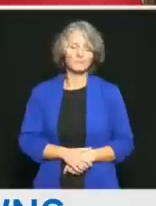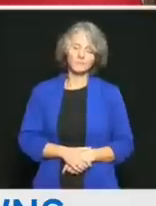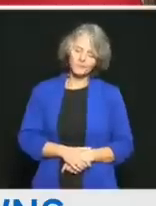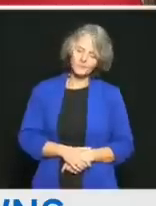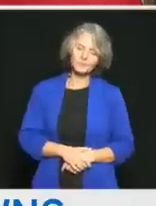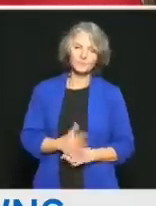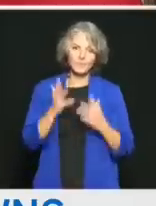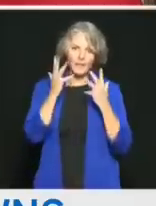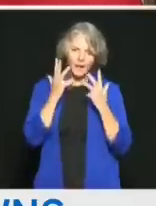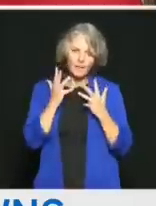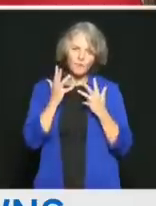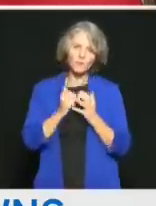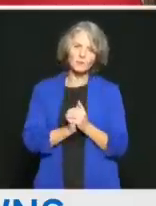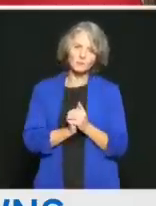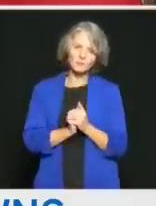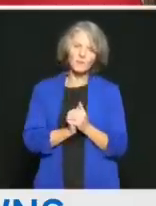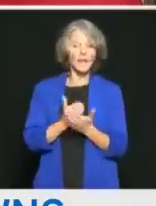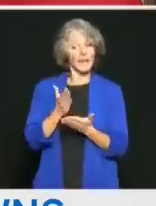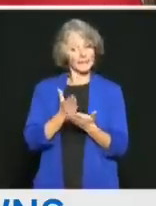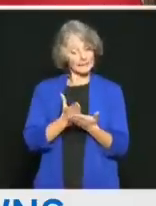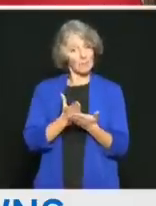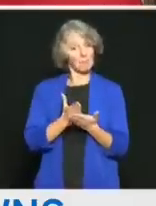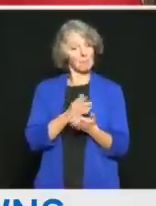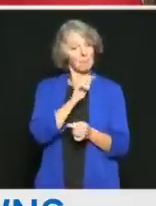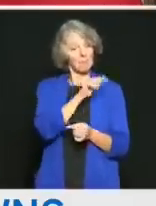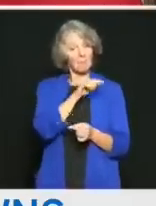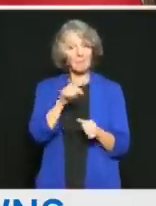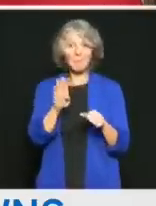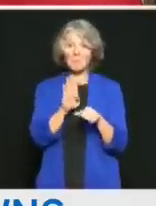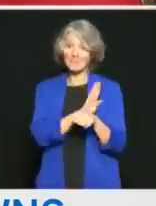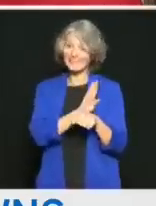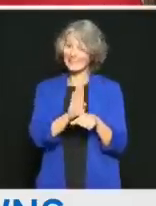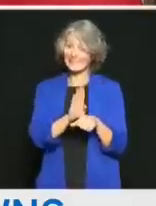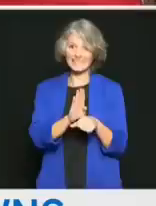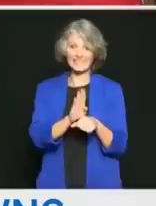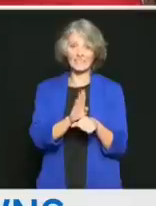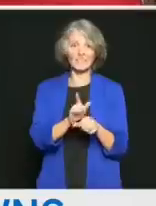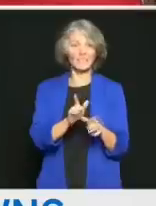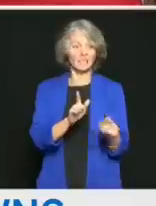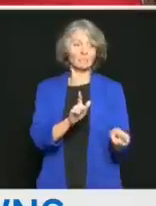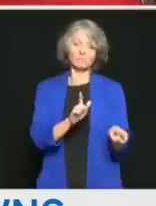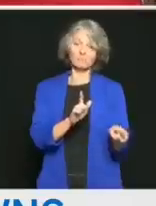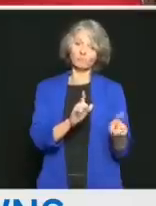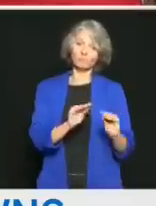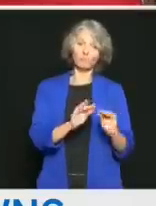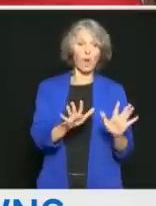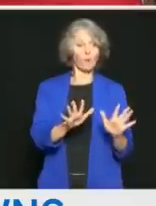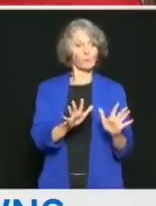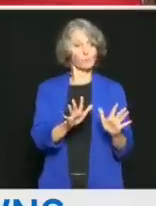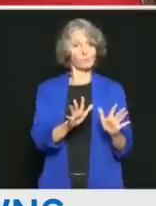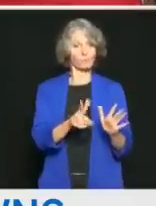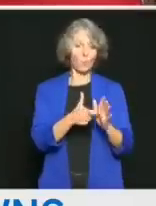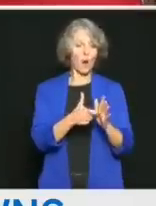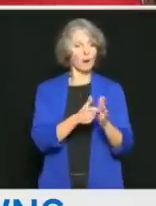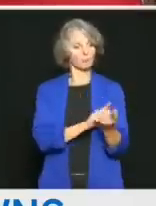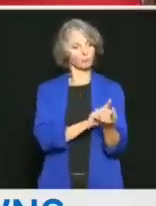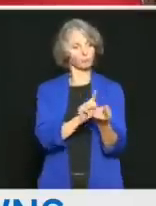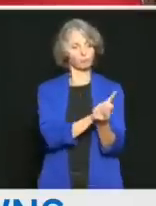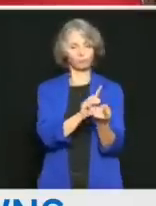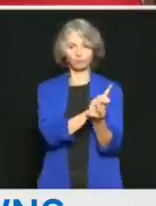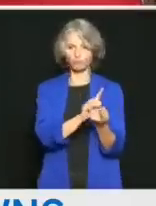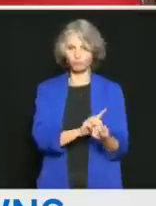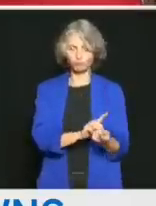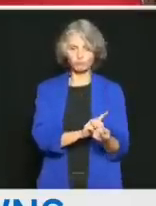are some commercial activities that require more social interaction than others. It's not because